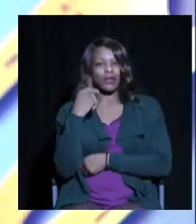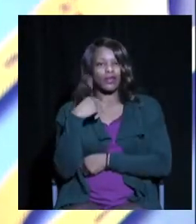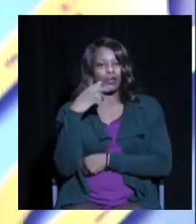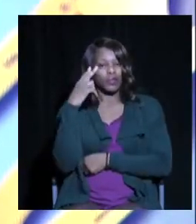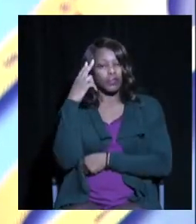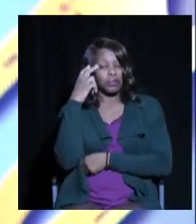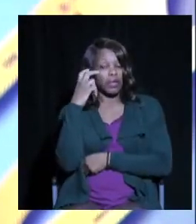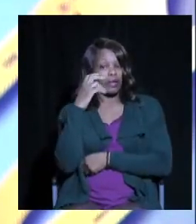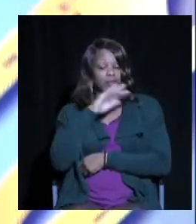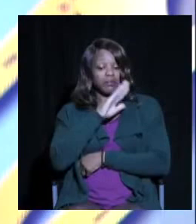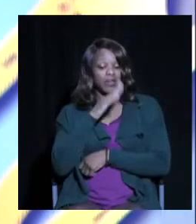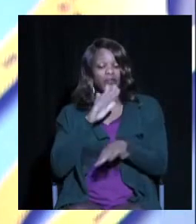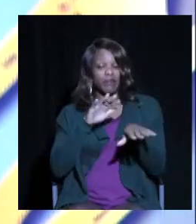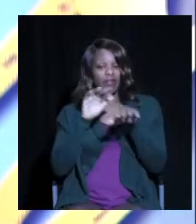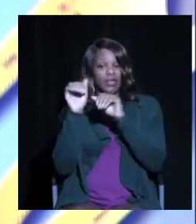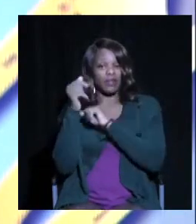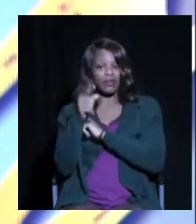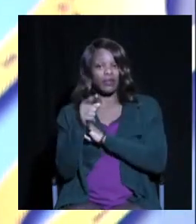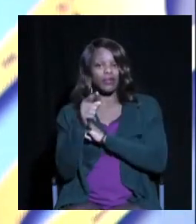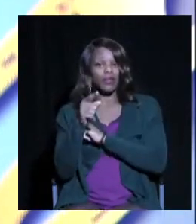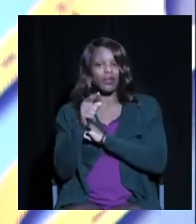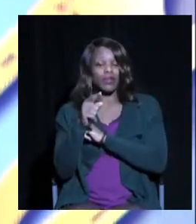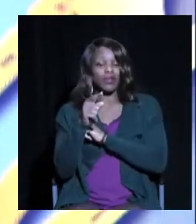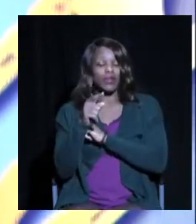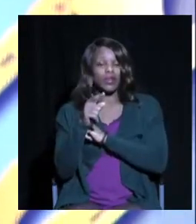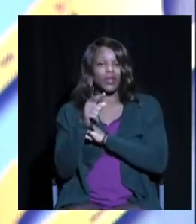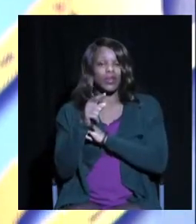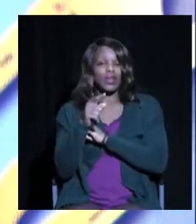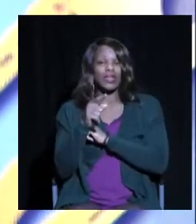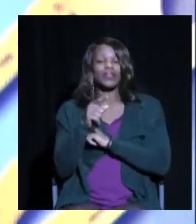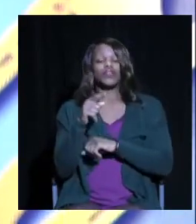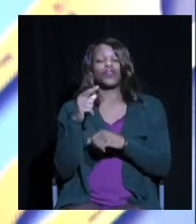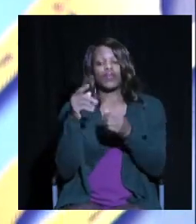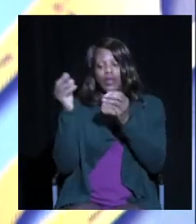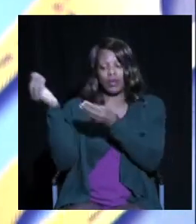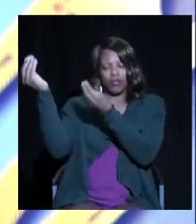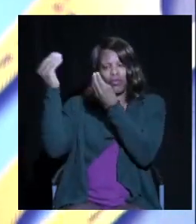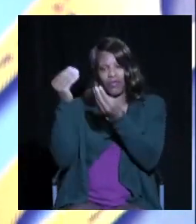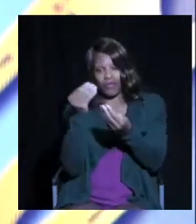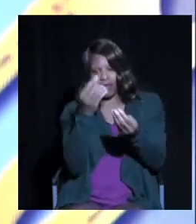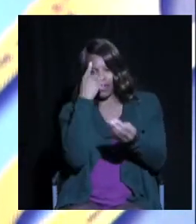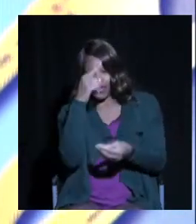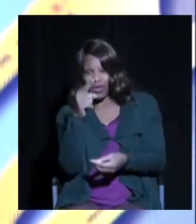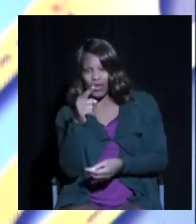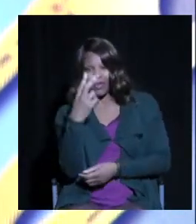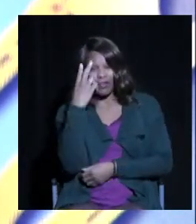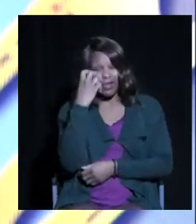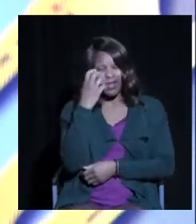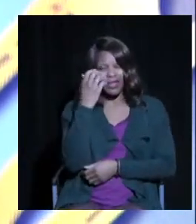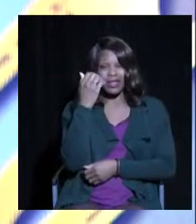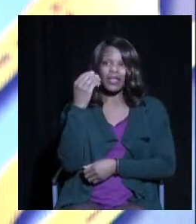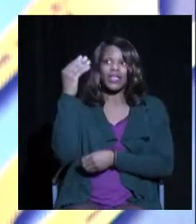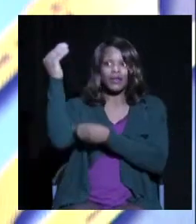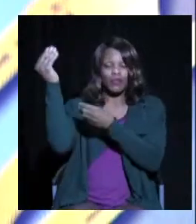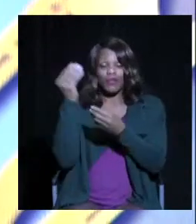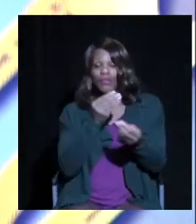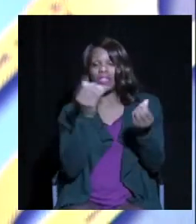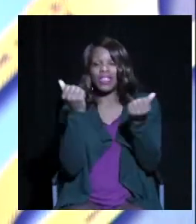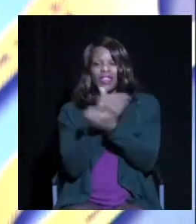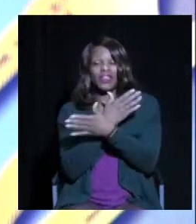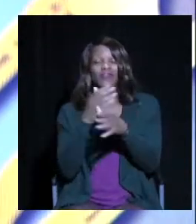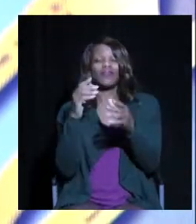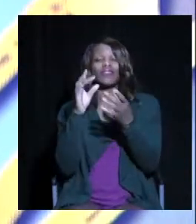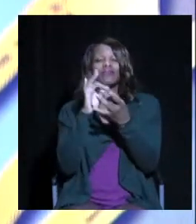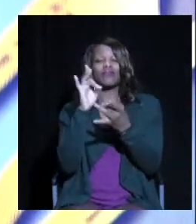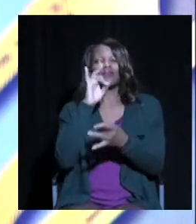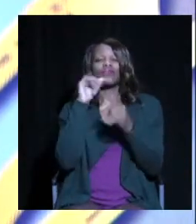or if you feel tempted to doubt that God will provide for you, or you feel tempted to doubt that God has provided every spiritual blessing in